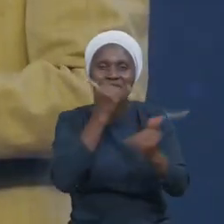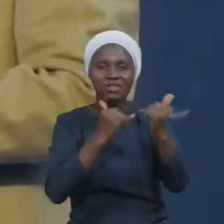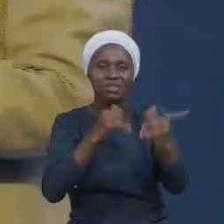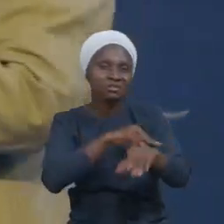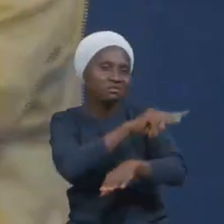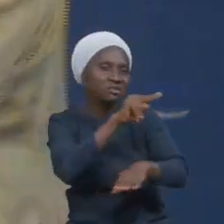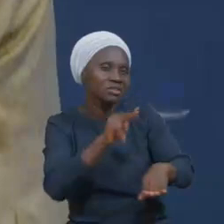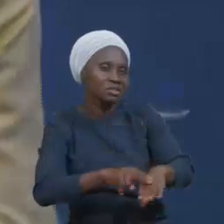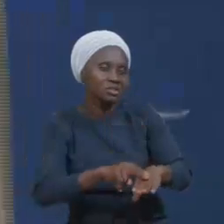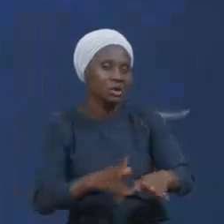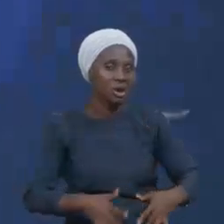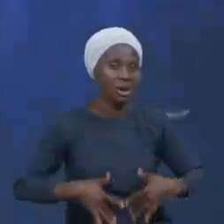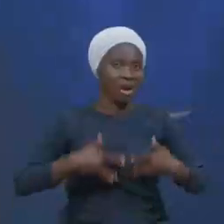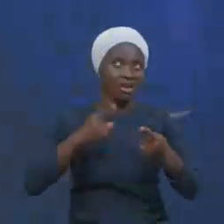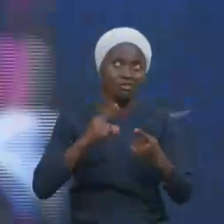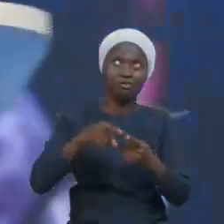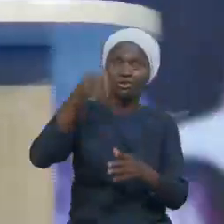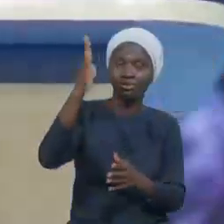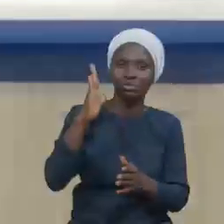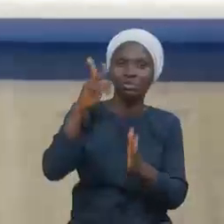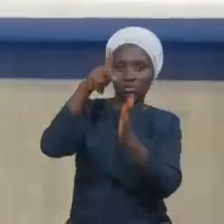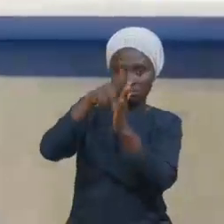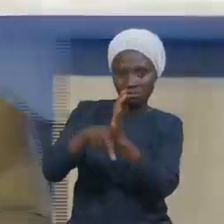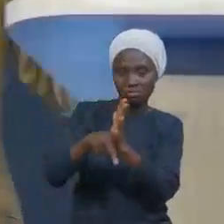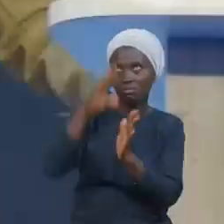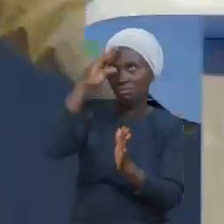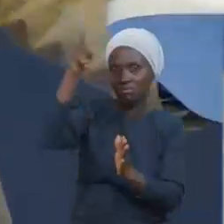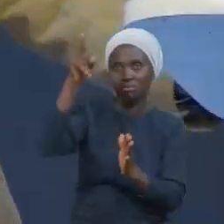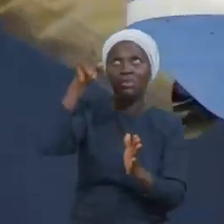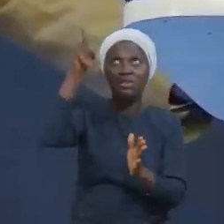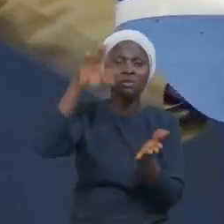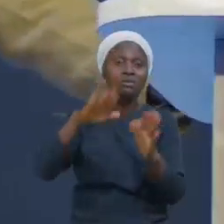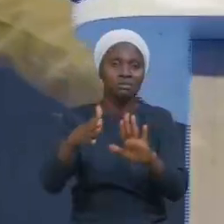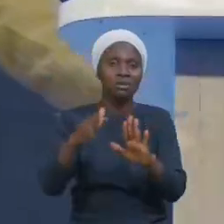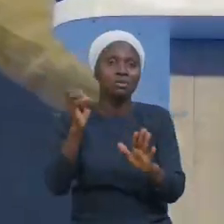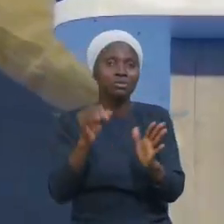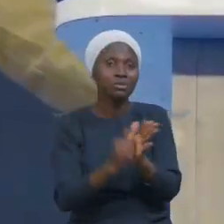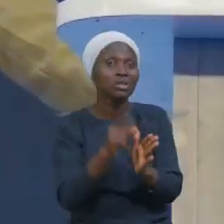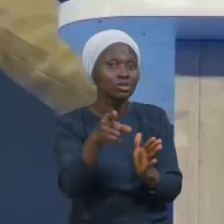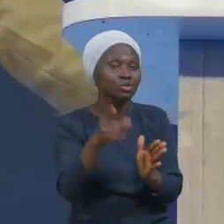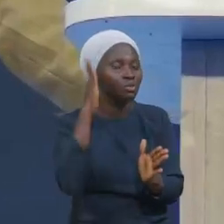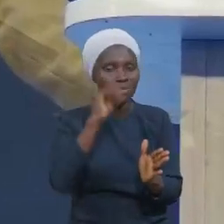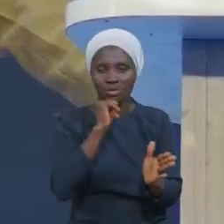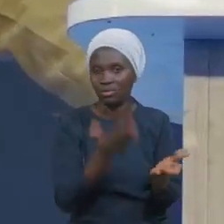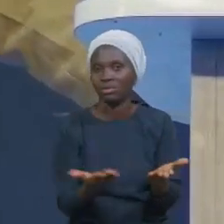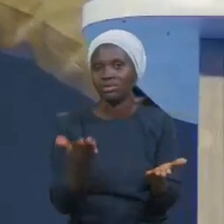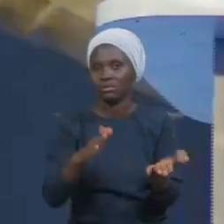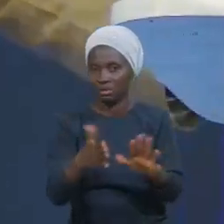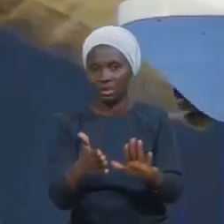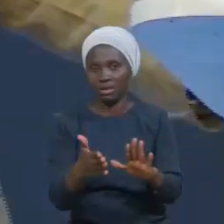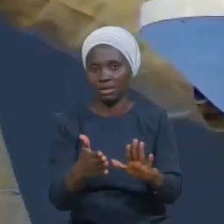offensive life to God, slew him. He died, so you will not die. He